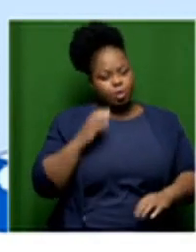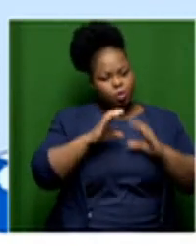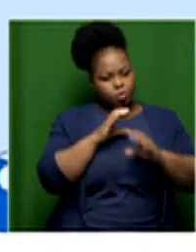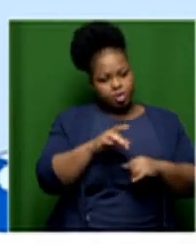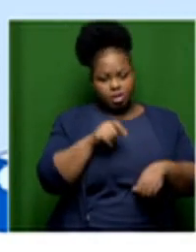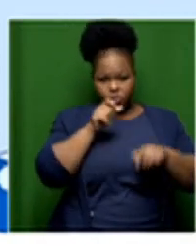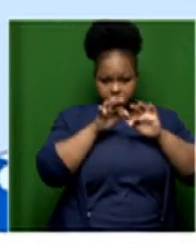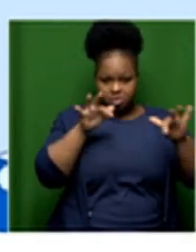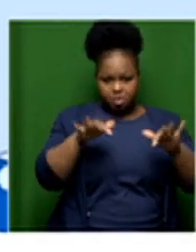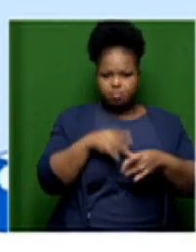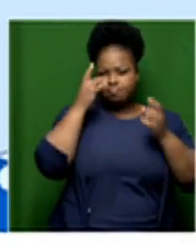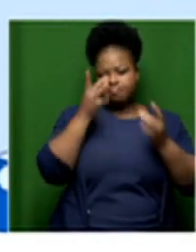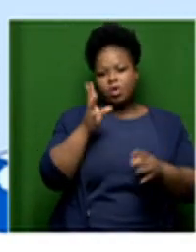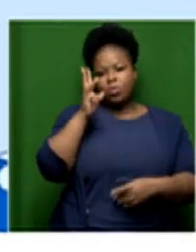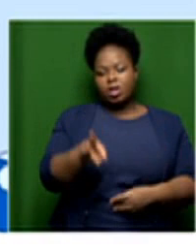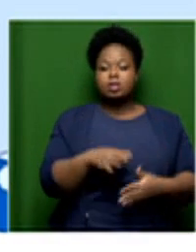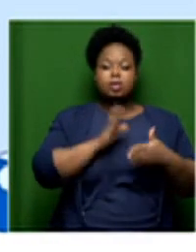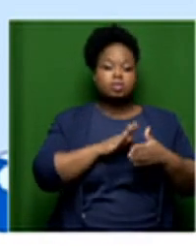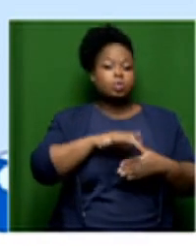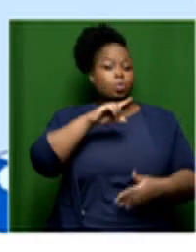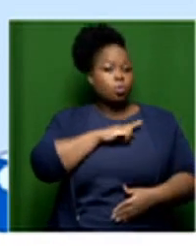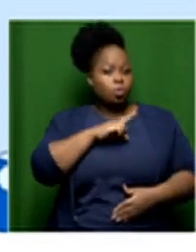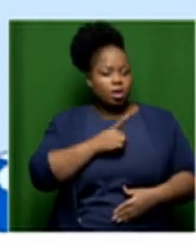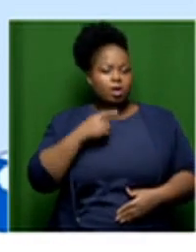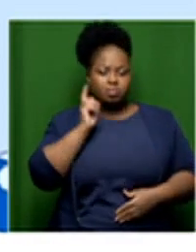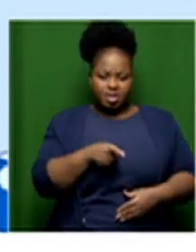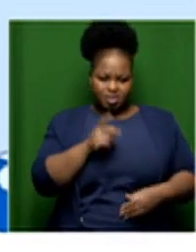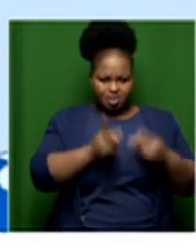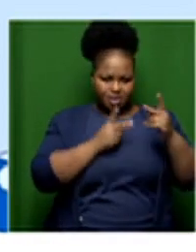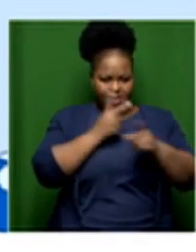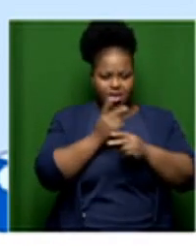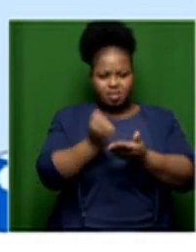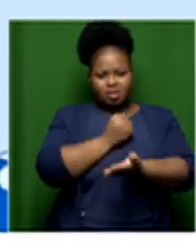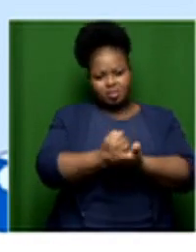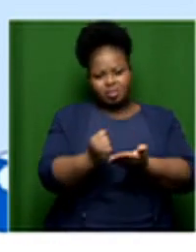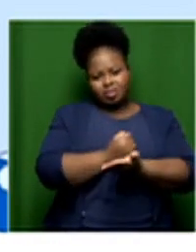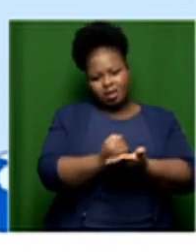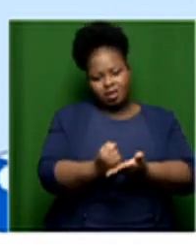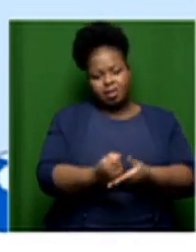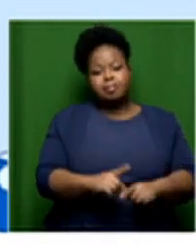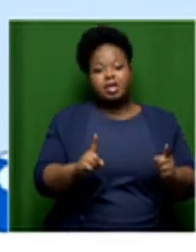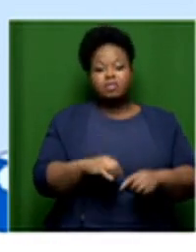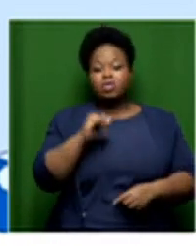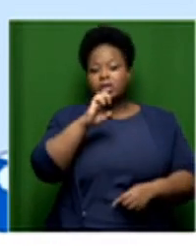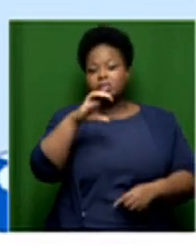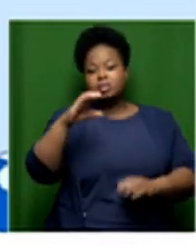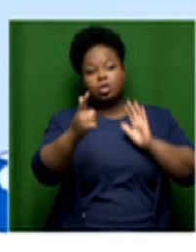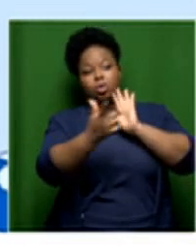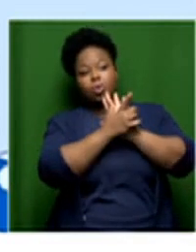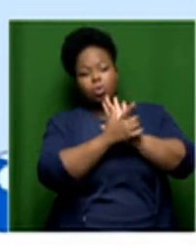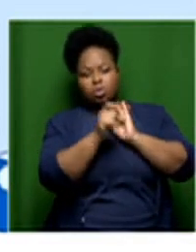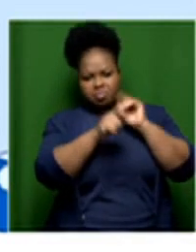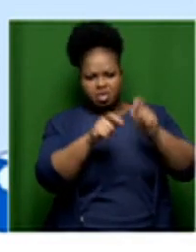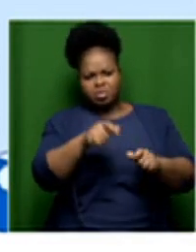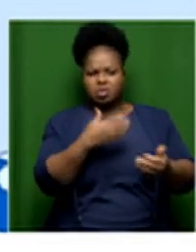with those persons. We will inform them of the reason why we need to re-register them. And in terms of the electoral law, those persons may